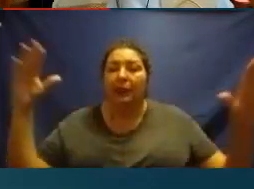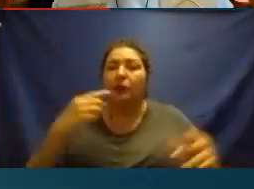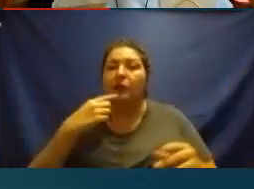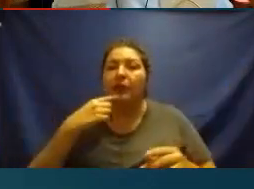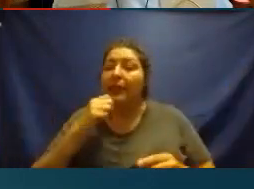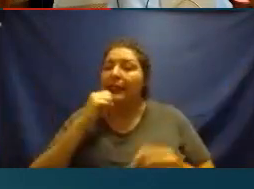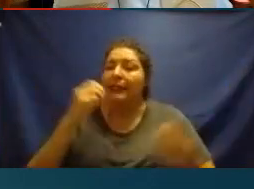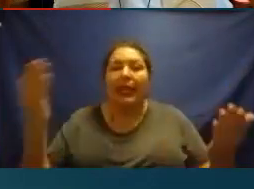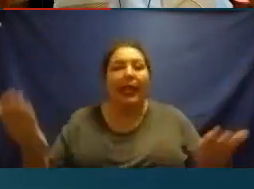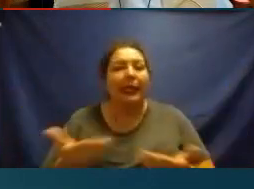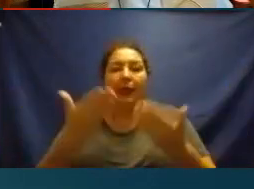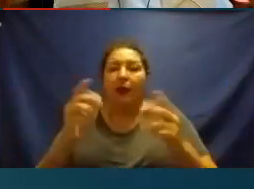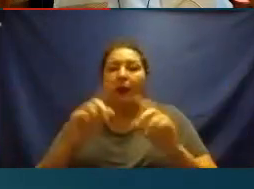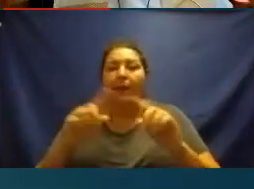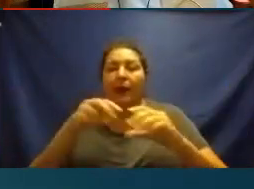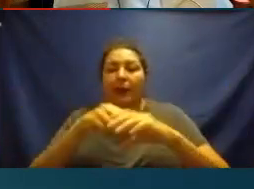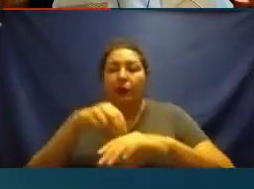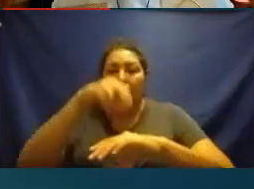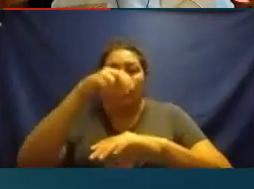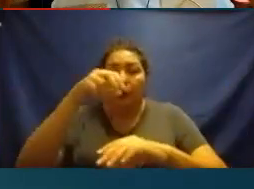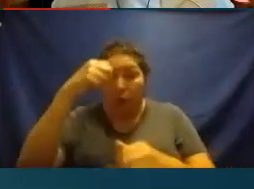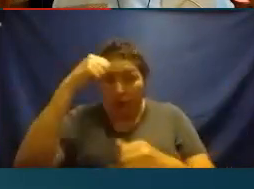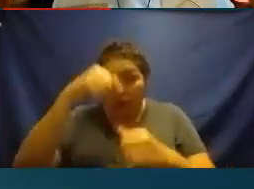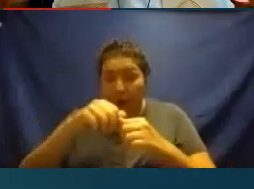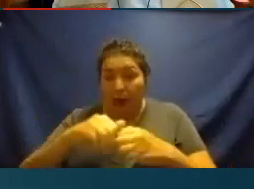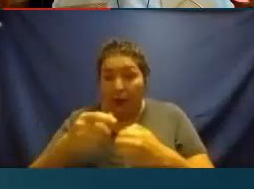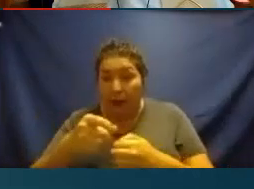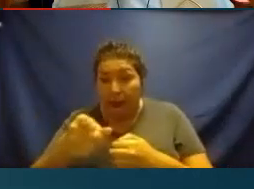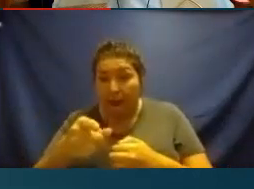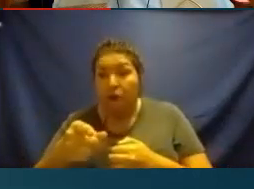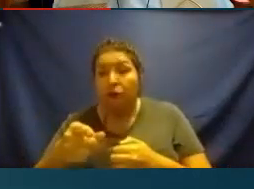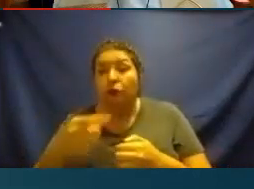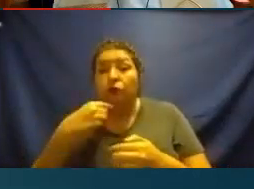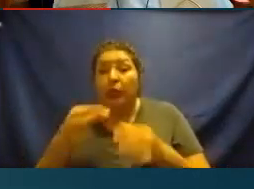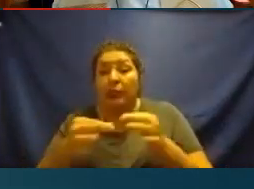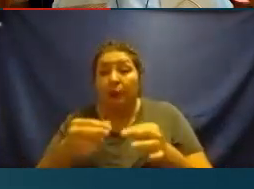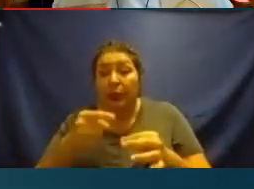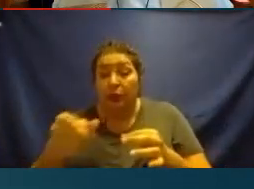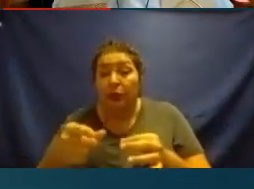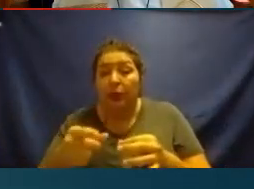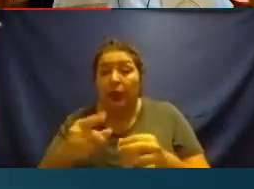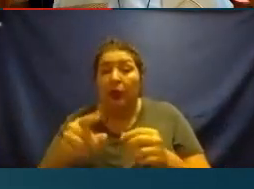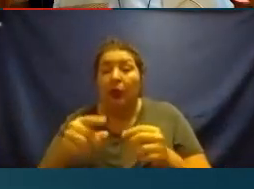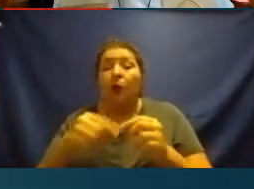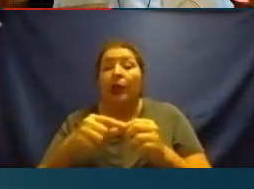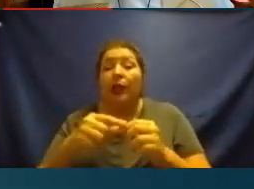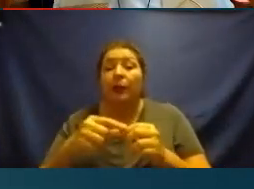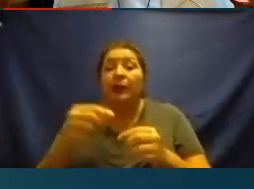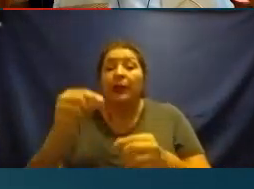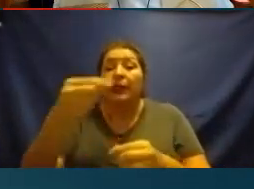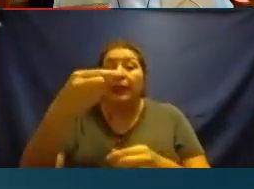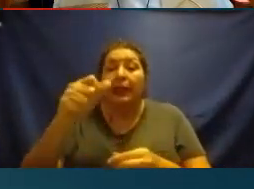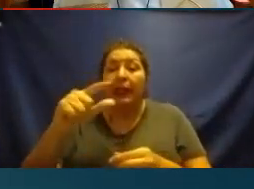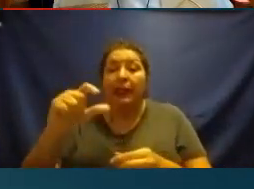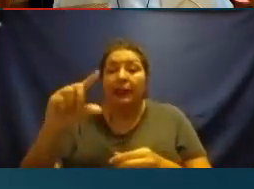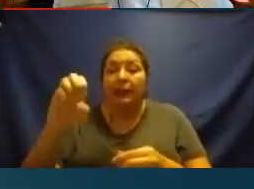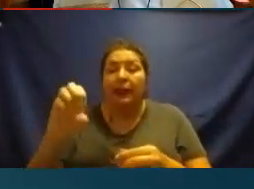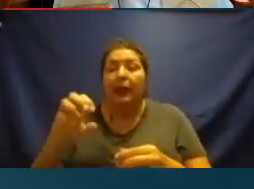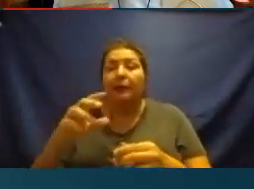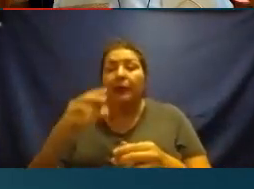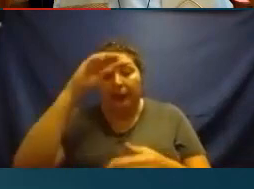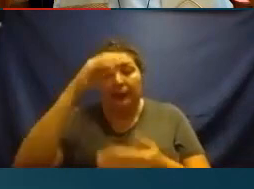has risen. Remember how he told you, while he was still in Galilee, that the Son of Man must be